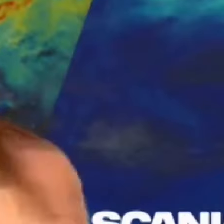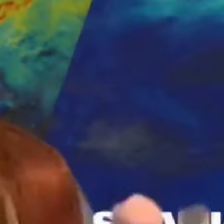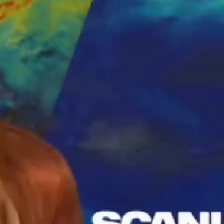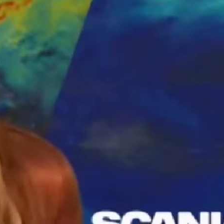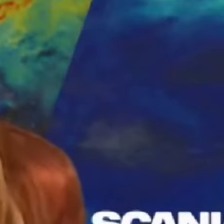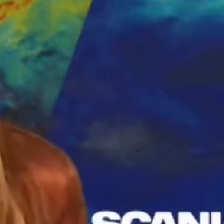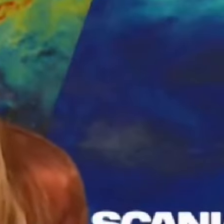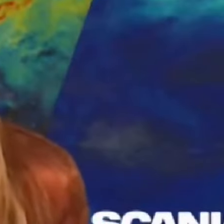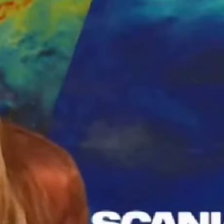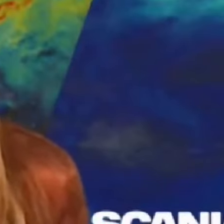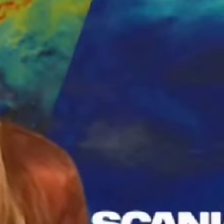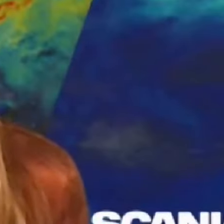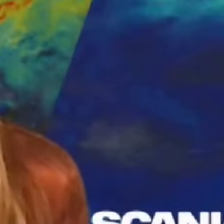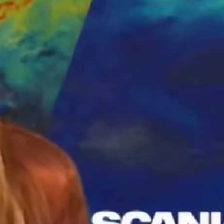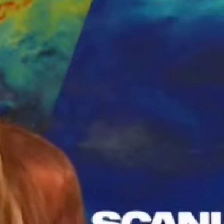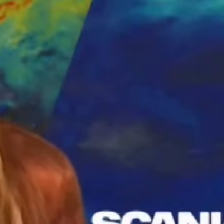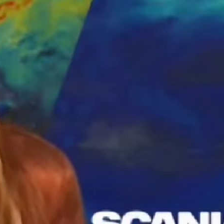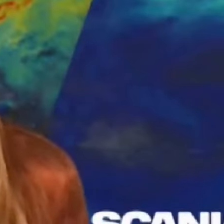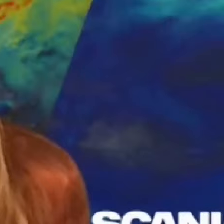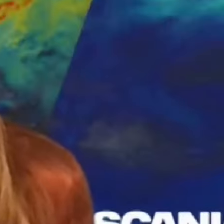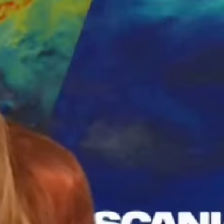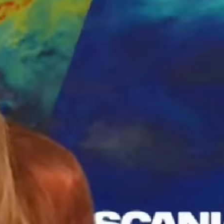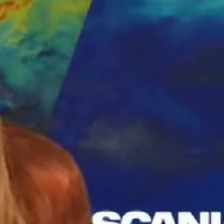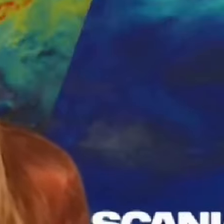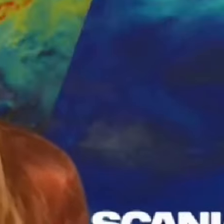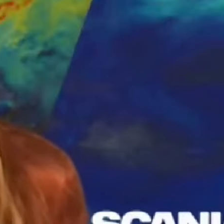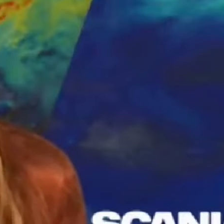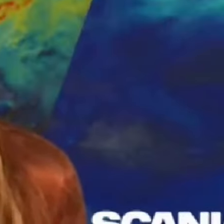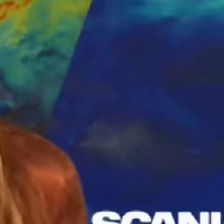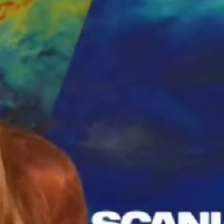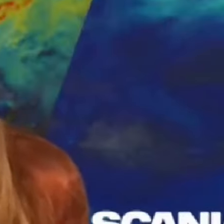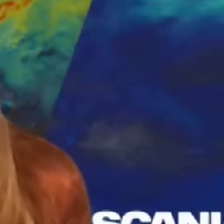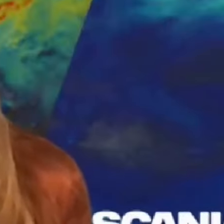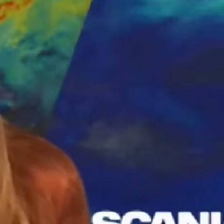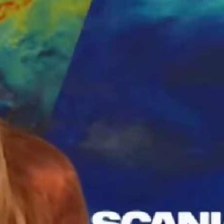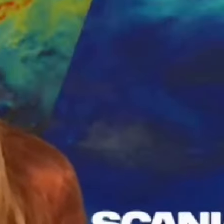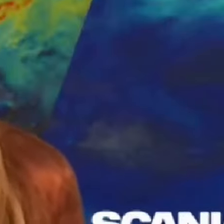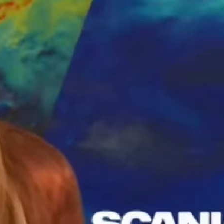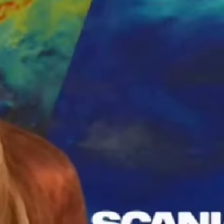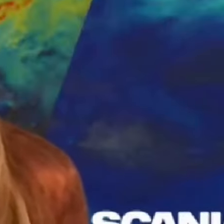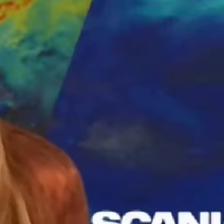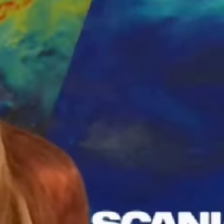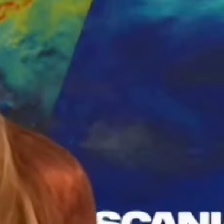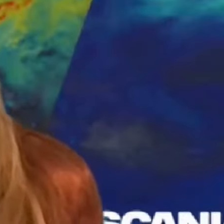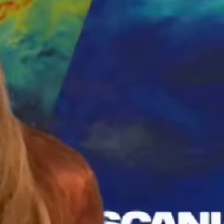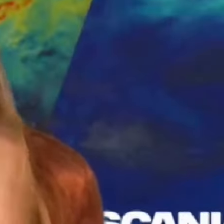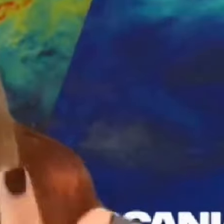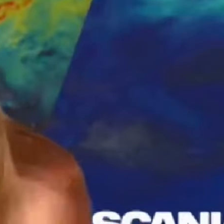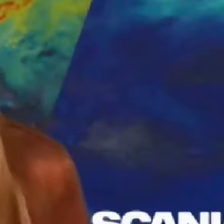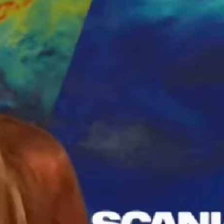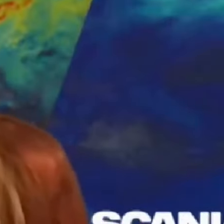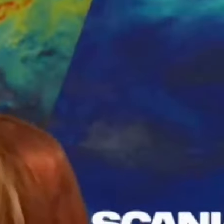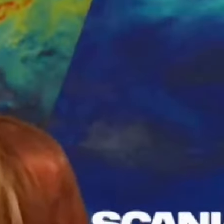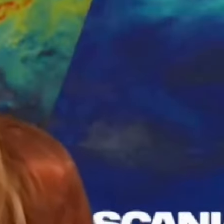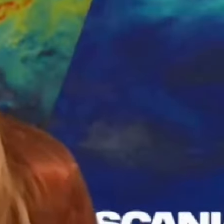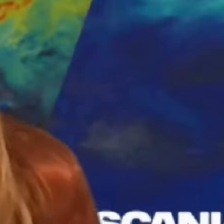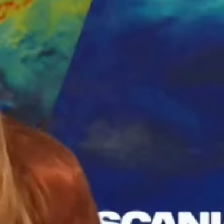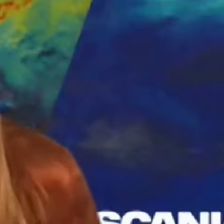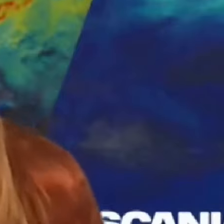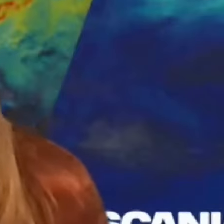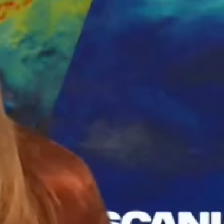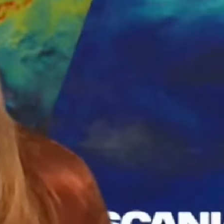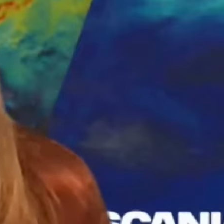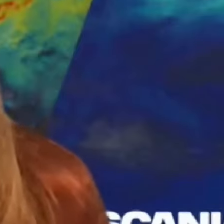for a roadmap or a guide on how you could increase your sustainability ambition, well, that was really